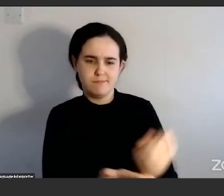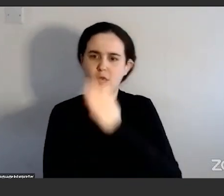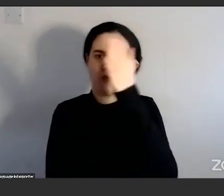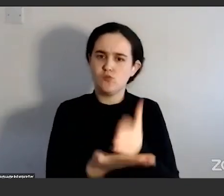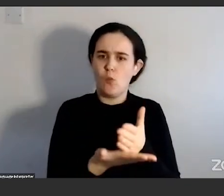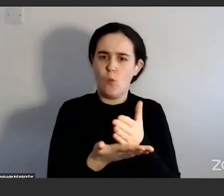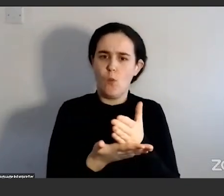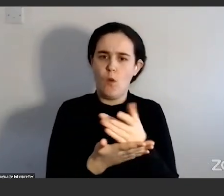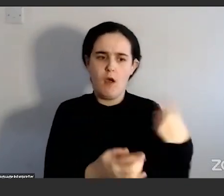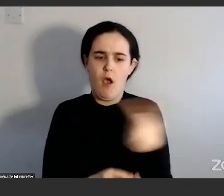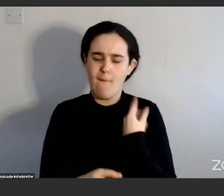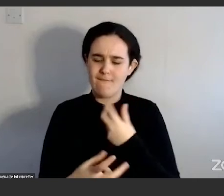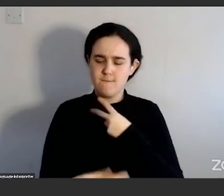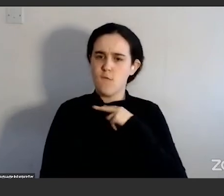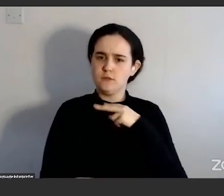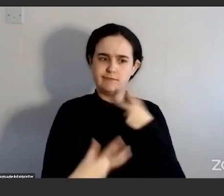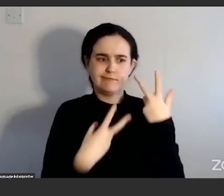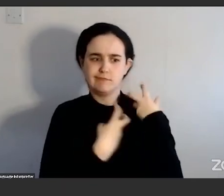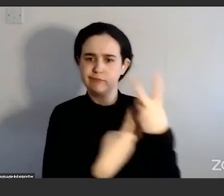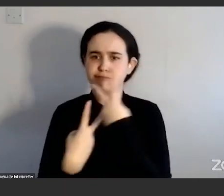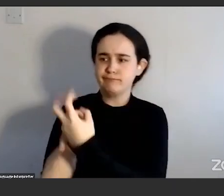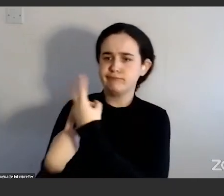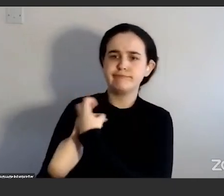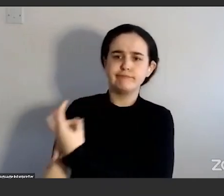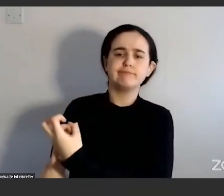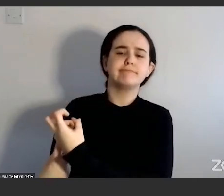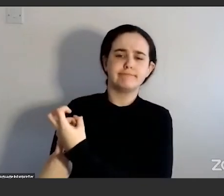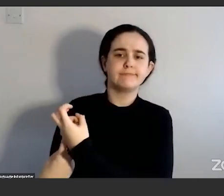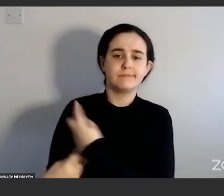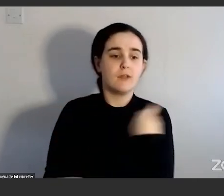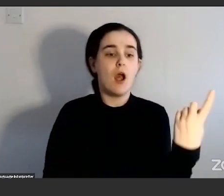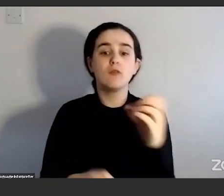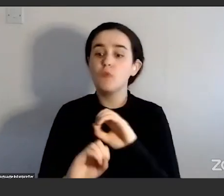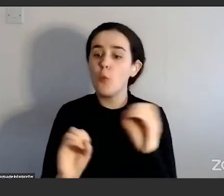heard and that no one is left behind.